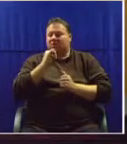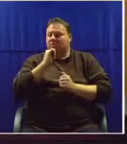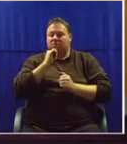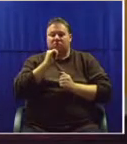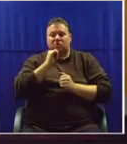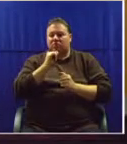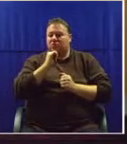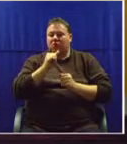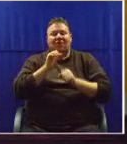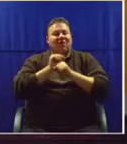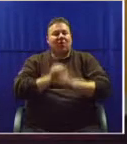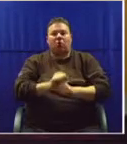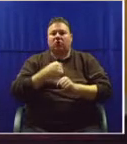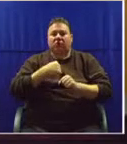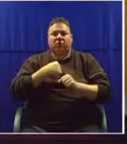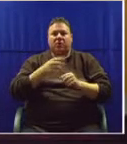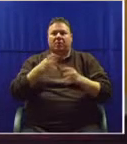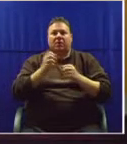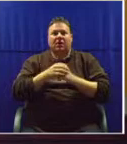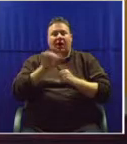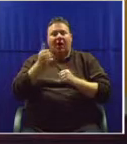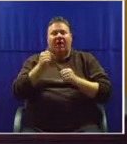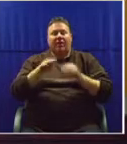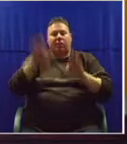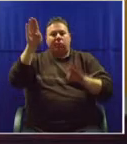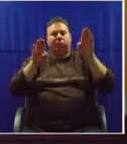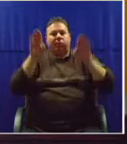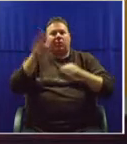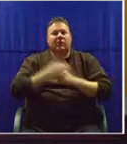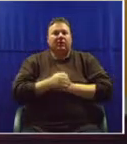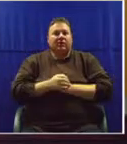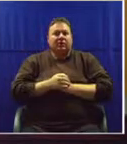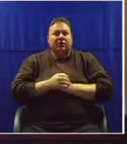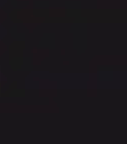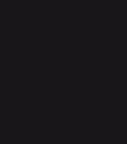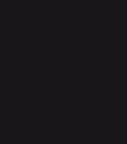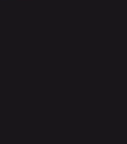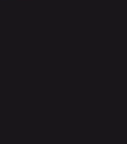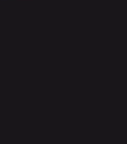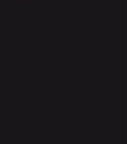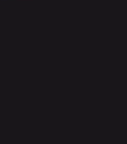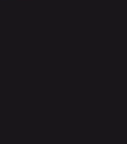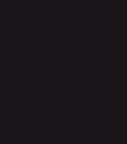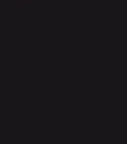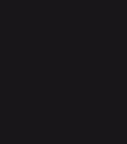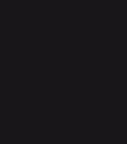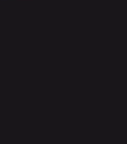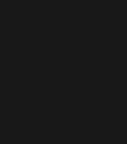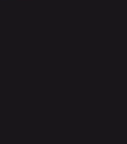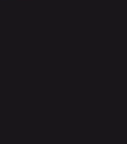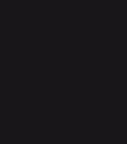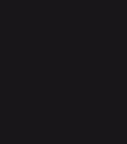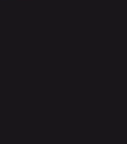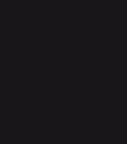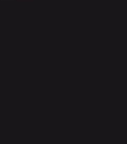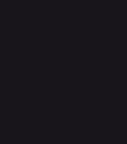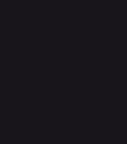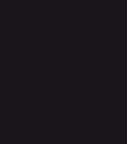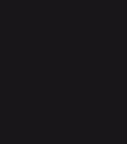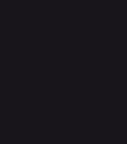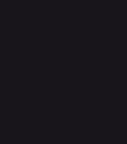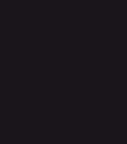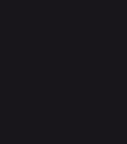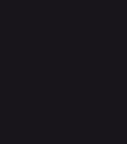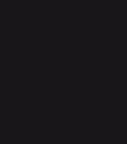me to recognize you. There are other hands in the chamber here. No problem. Yes, Honorable. But also in the